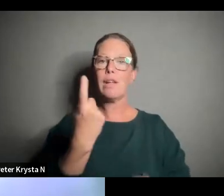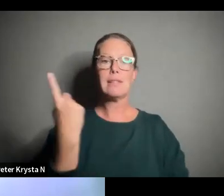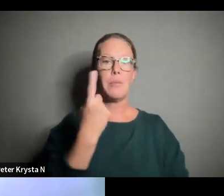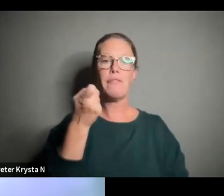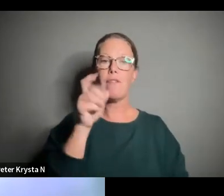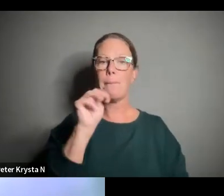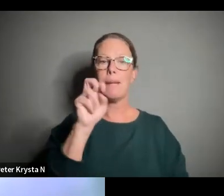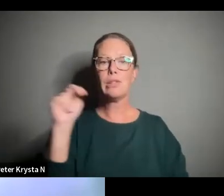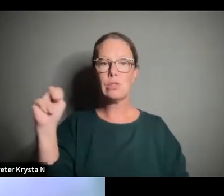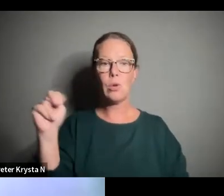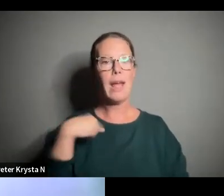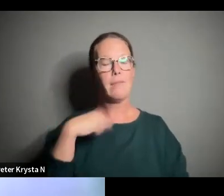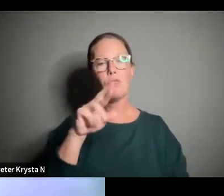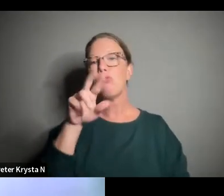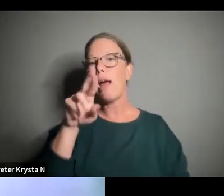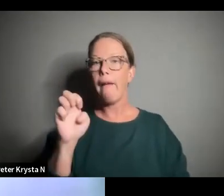a very rare